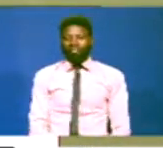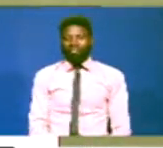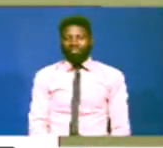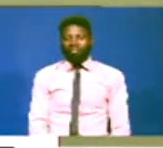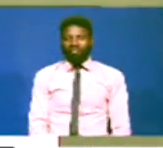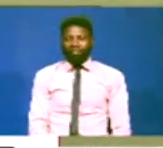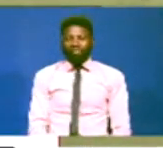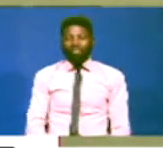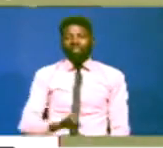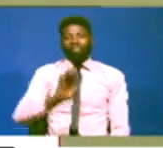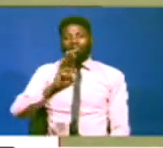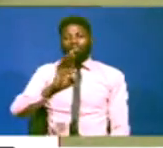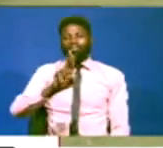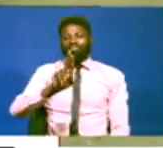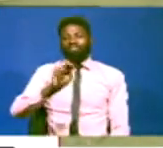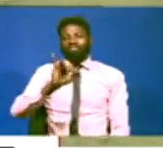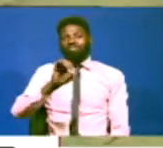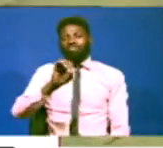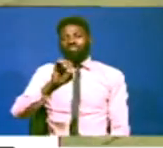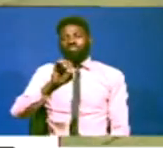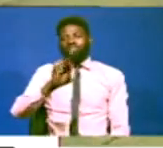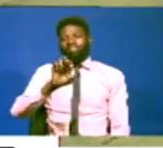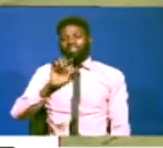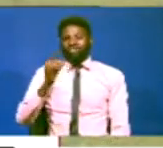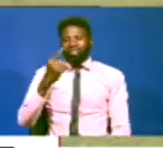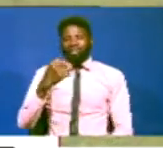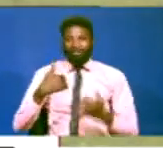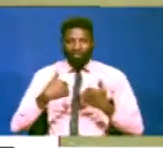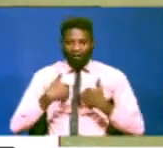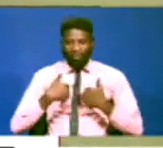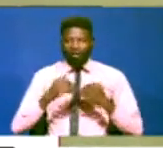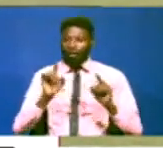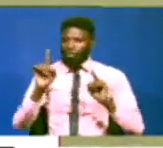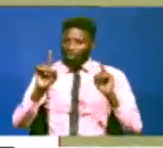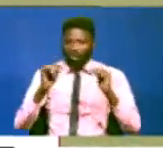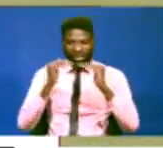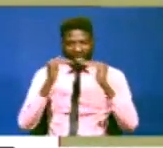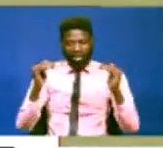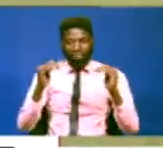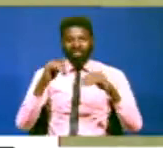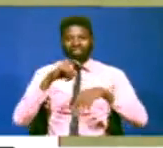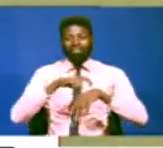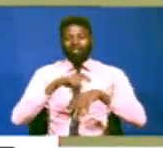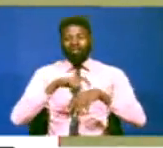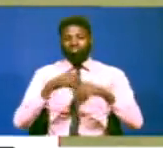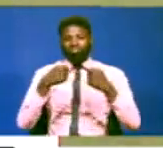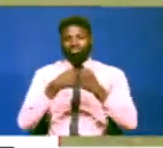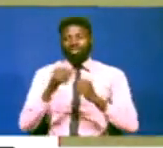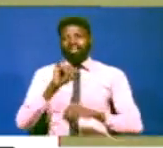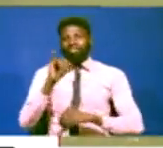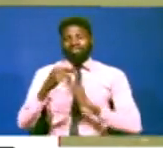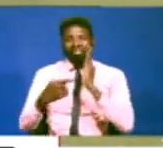Bunyore Starlets were held to a 1-1 draw by Zetec University in the FKF Women's Premier League match played at the